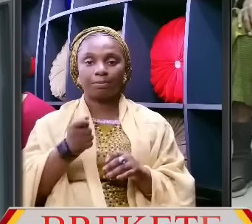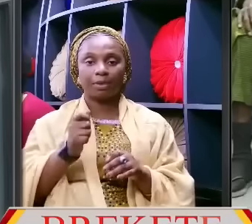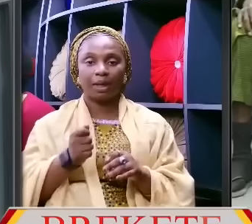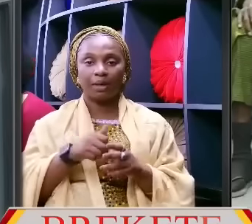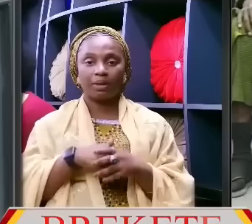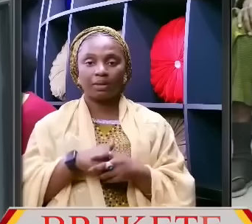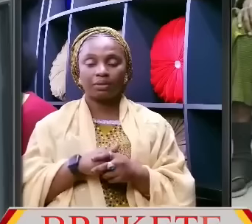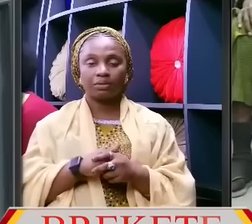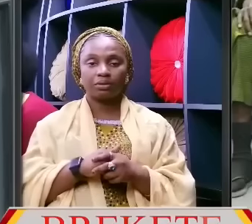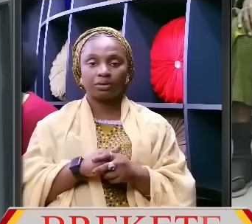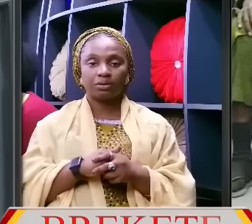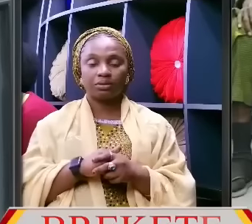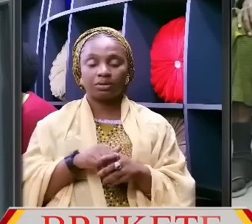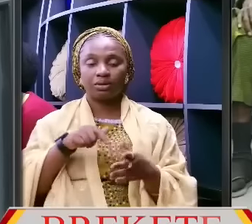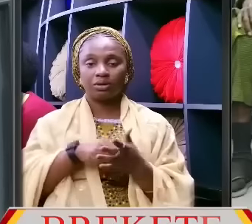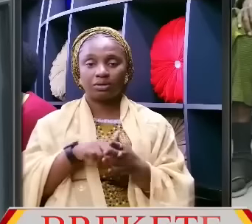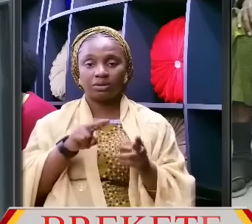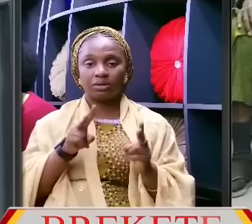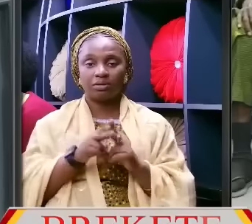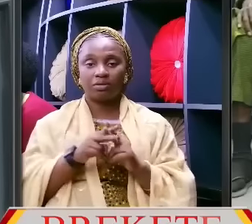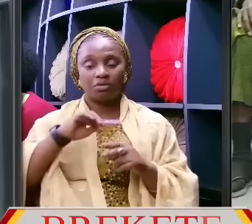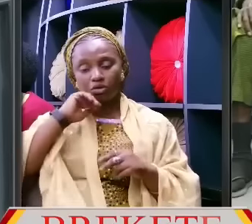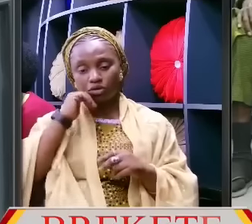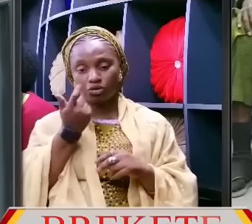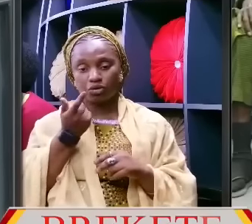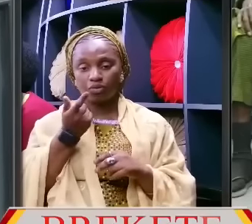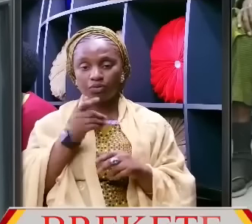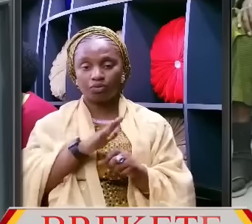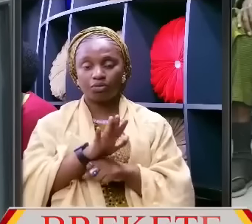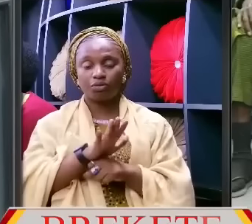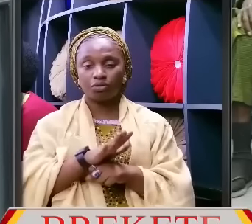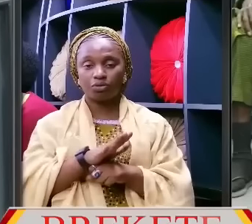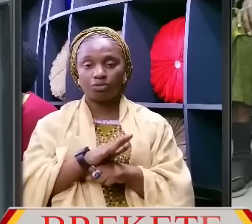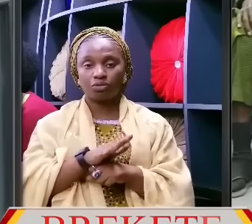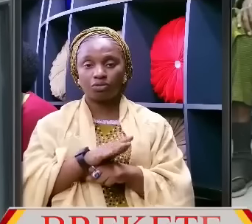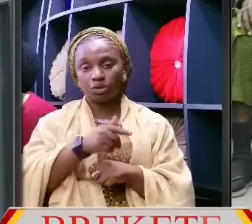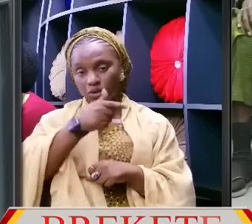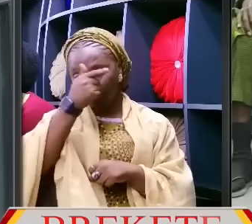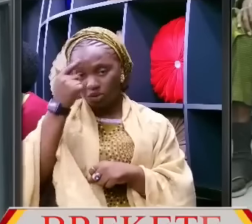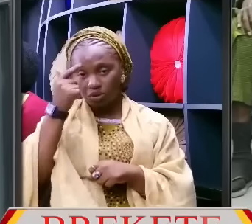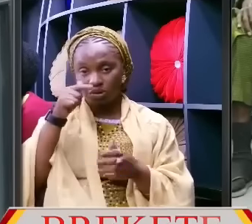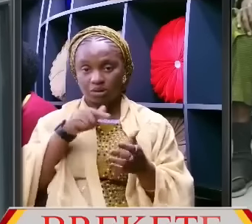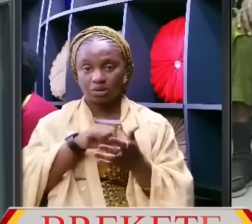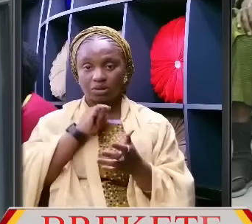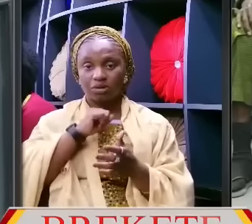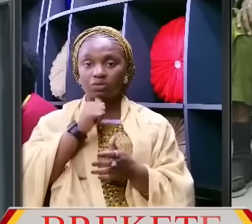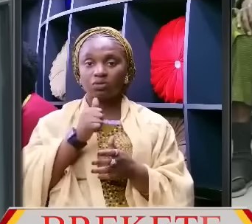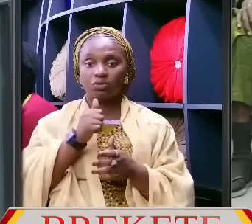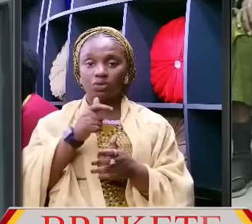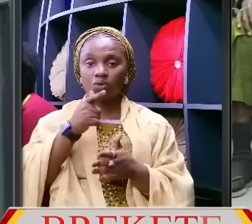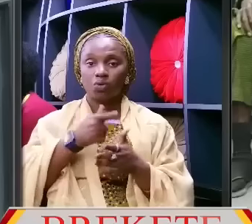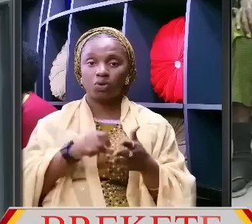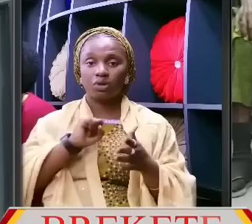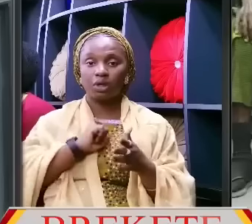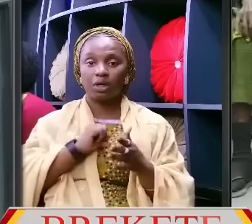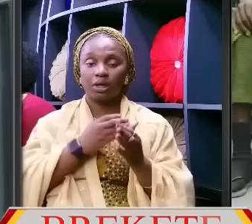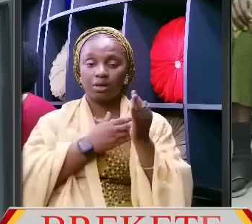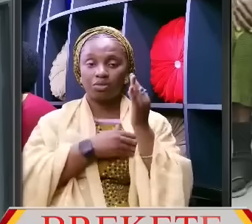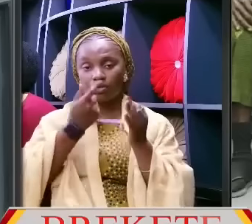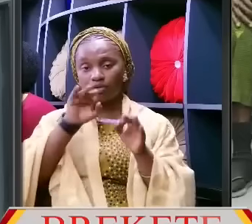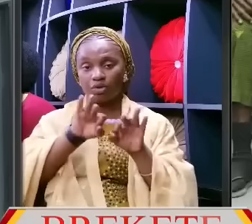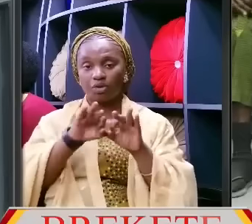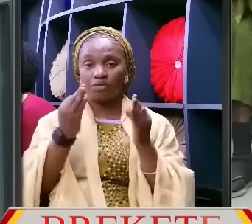CDT, they shame me because this is not what I pray for the family. I took one of my junior brother to brought him up.